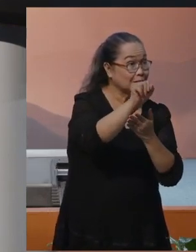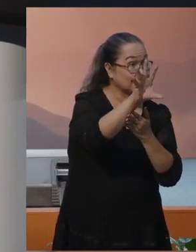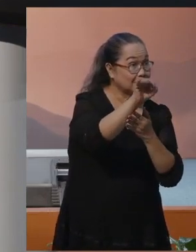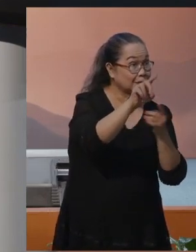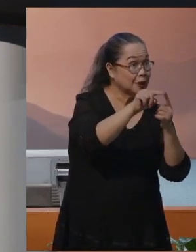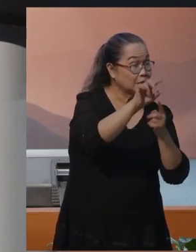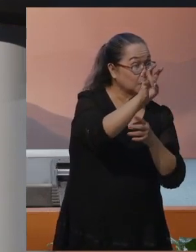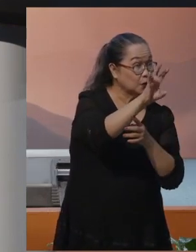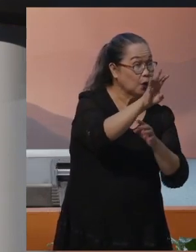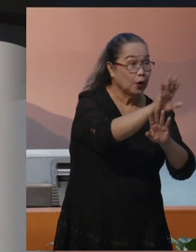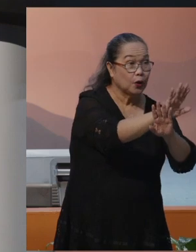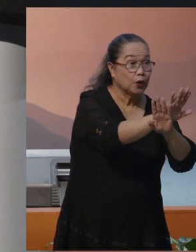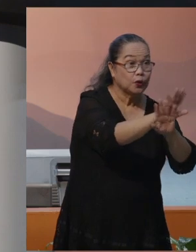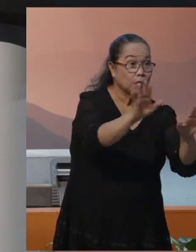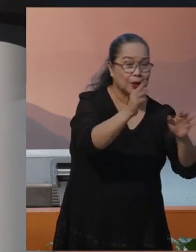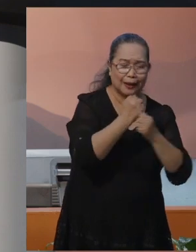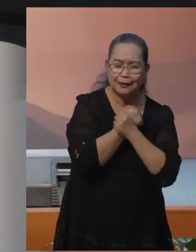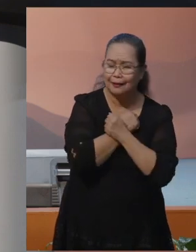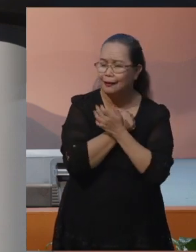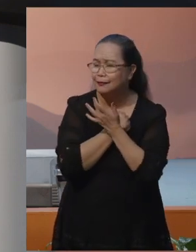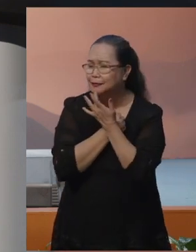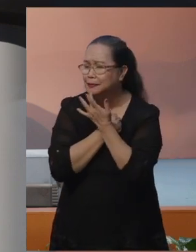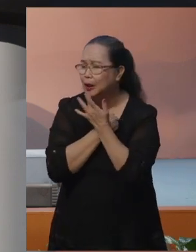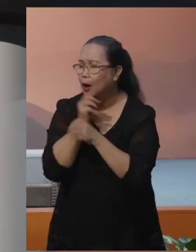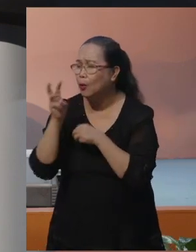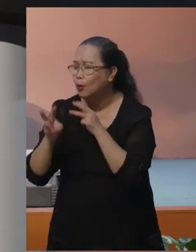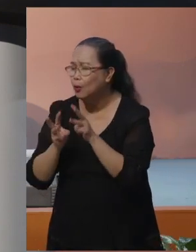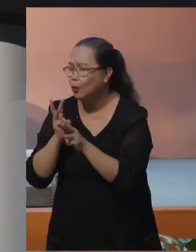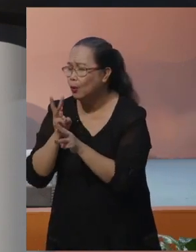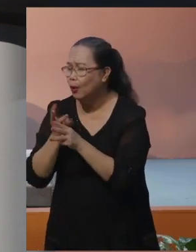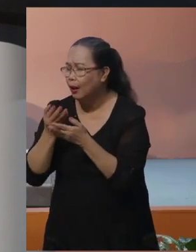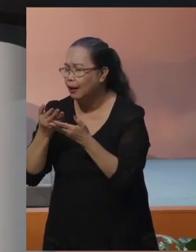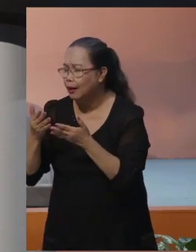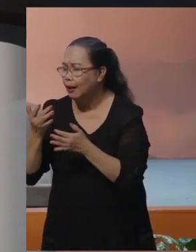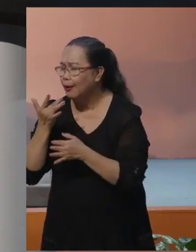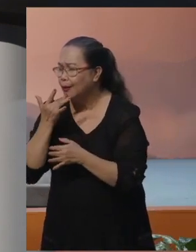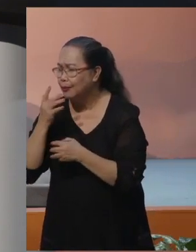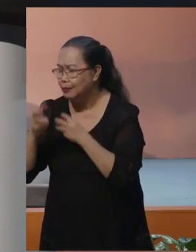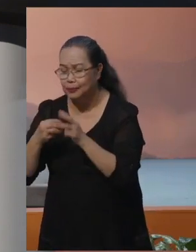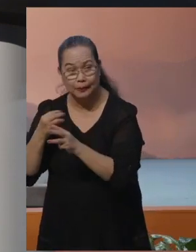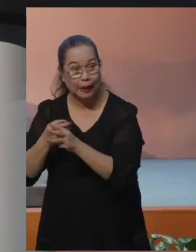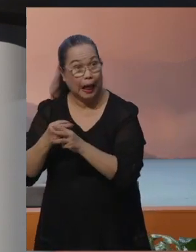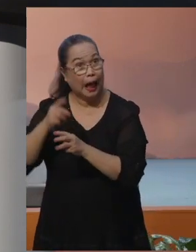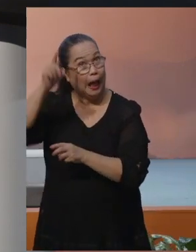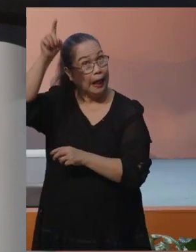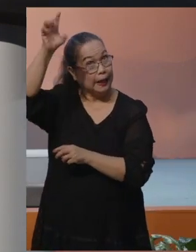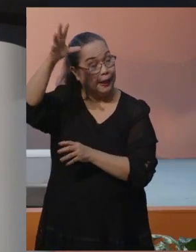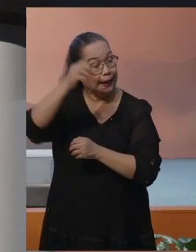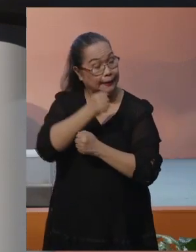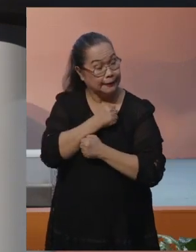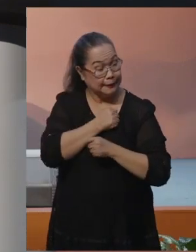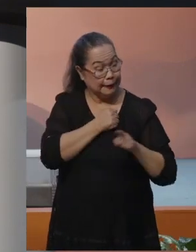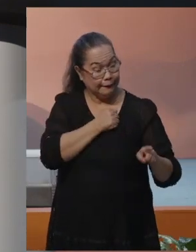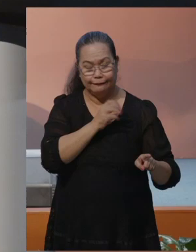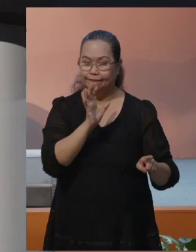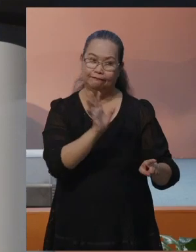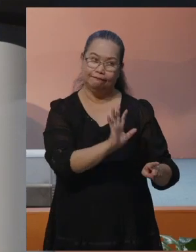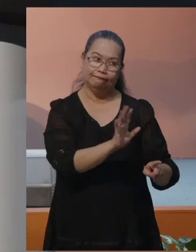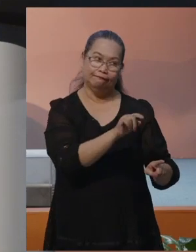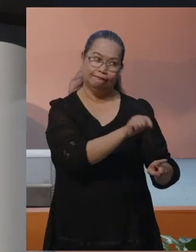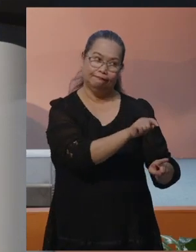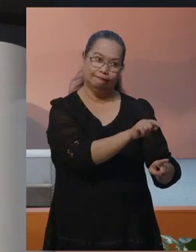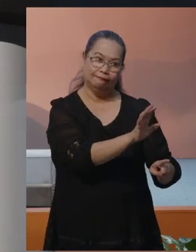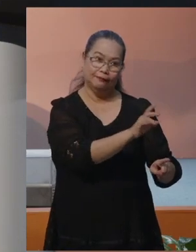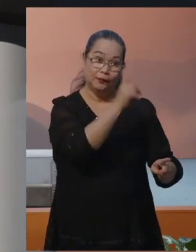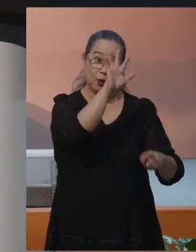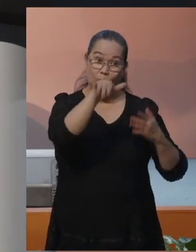17, do not love the world or the things in the world. If anyone loves the world, the love of the Father is not in him. For all that